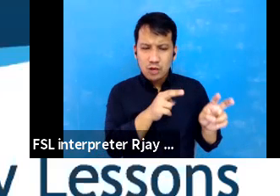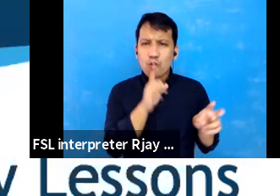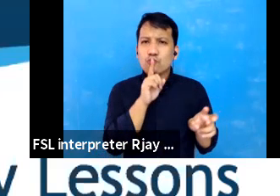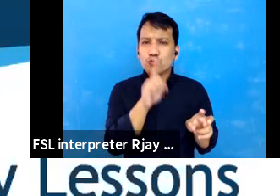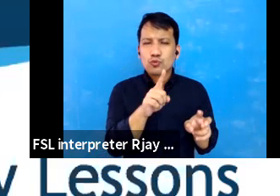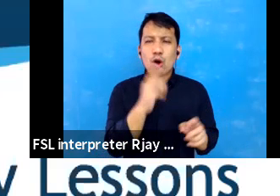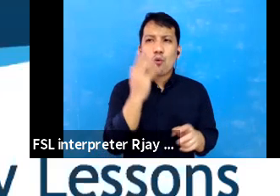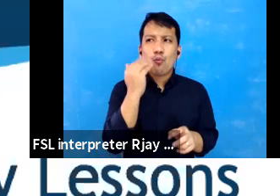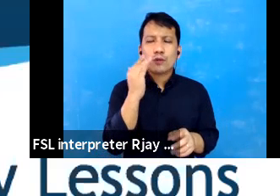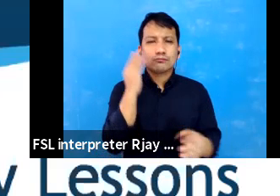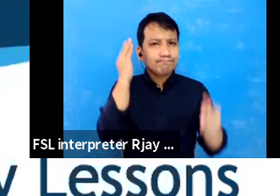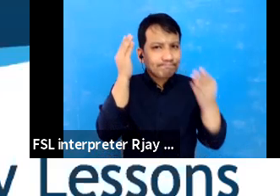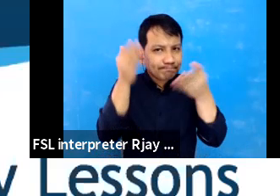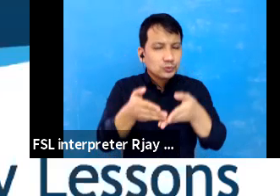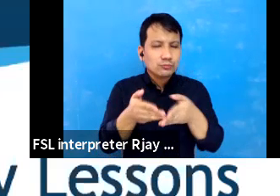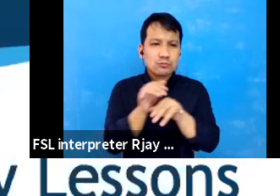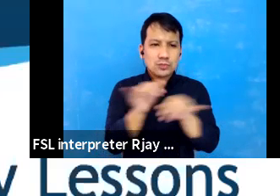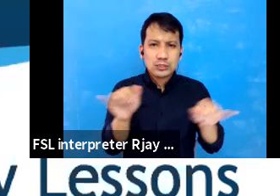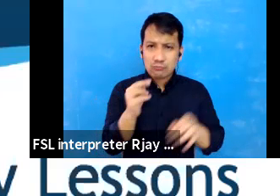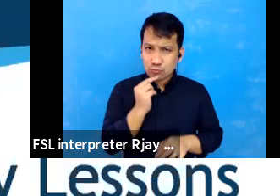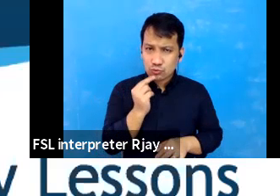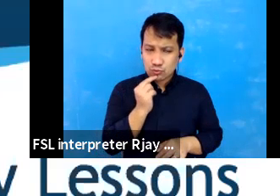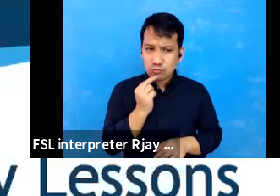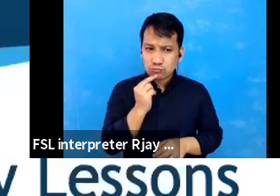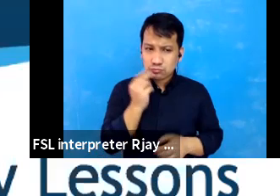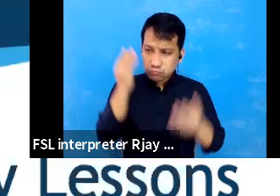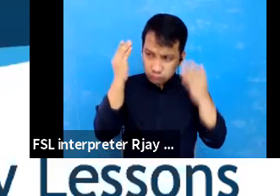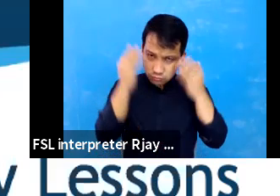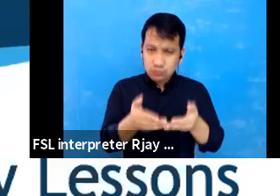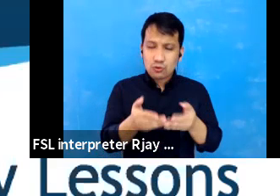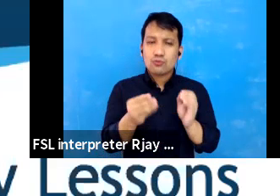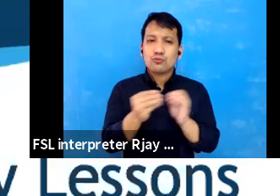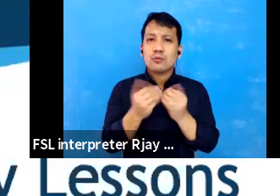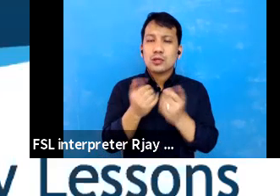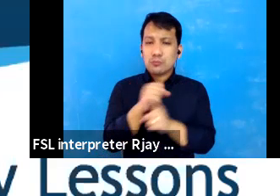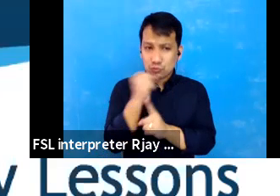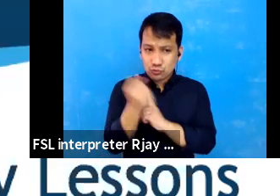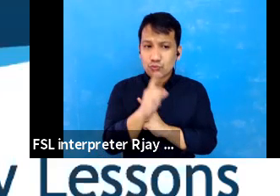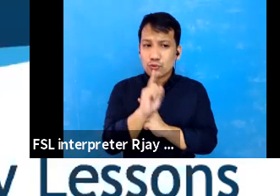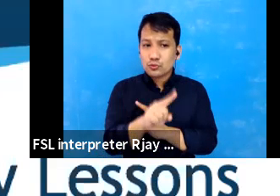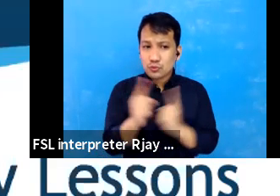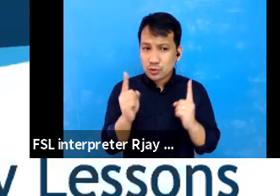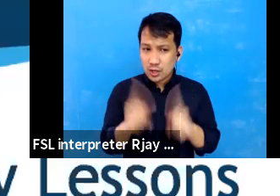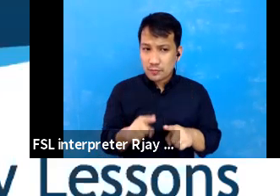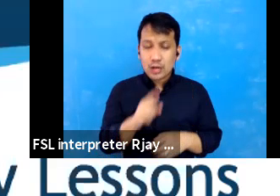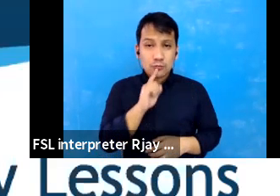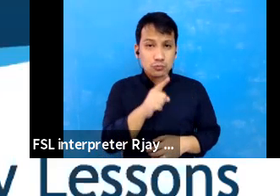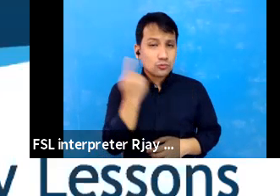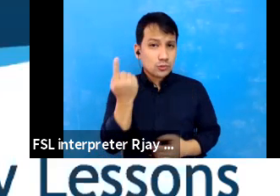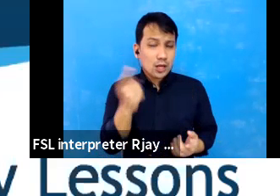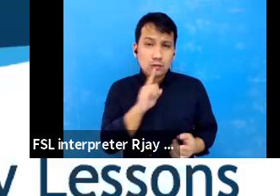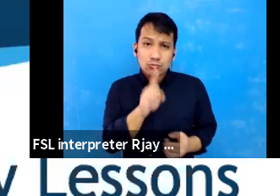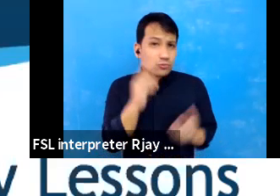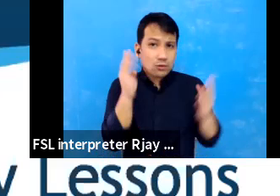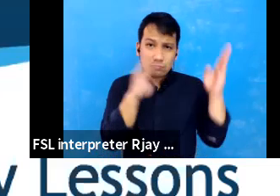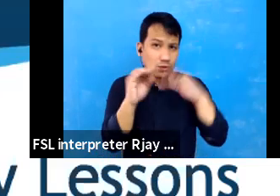yung pag-address ng say nutritionally at risk women situation is really a real-time problem.